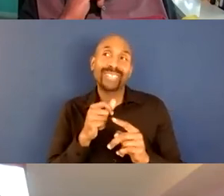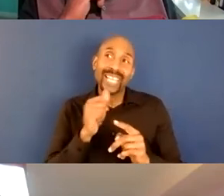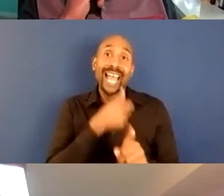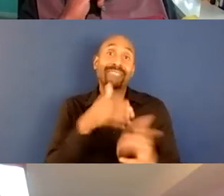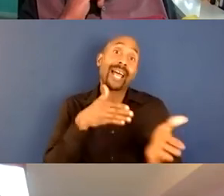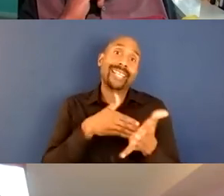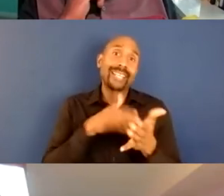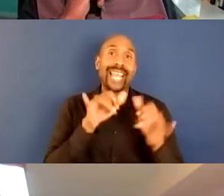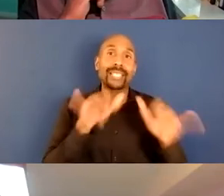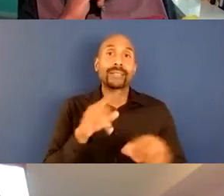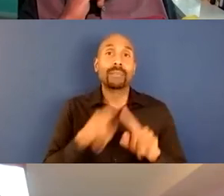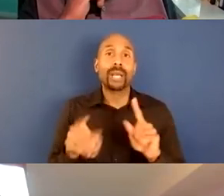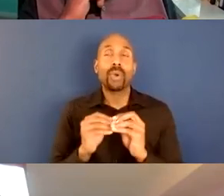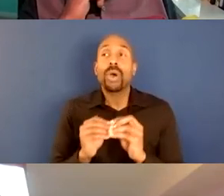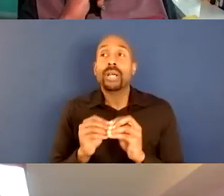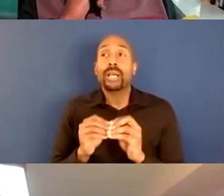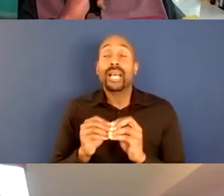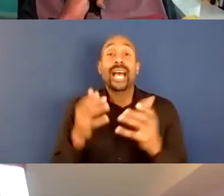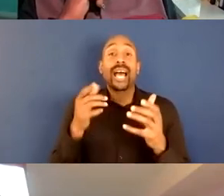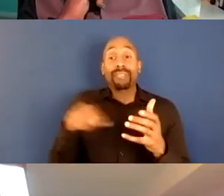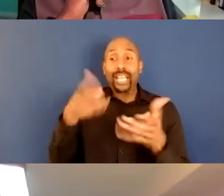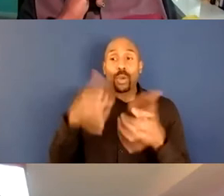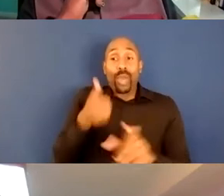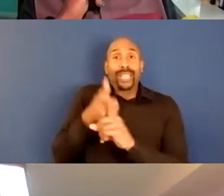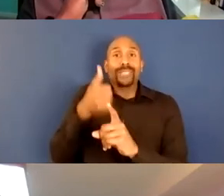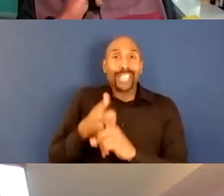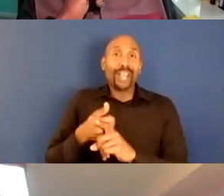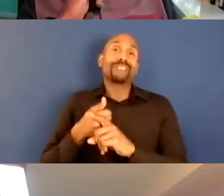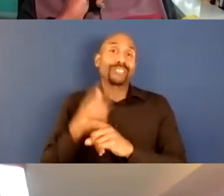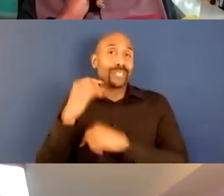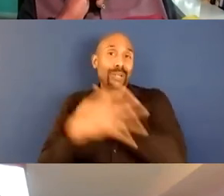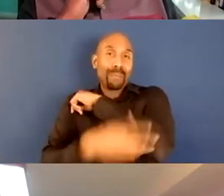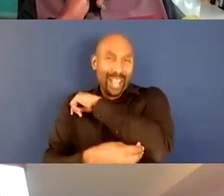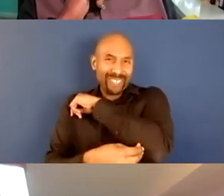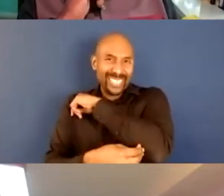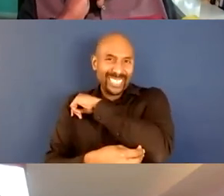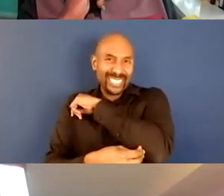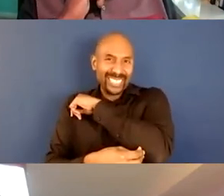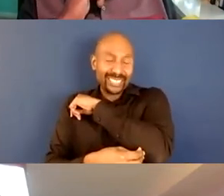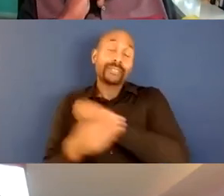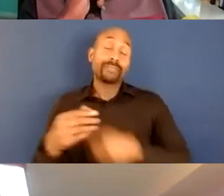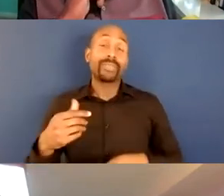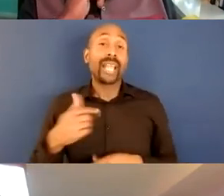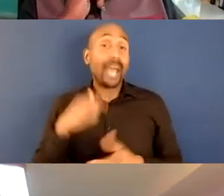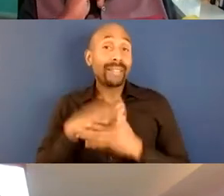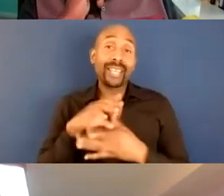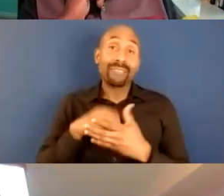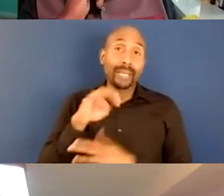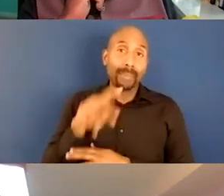maps that wouldn't have an easily identifiable center. Now, is that all mappings?